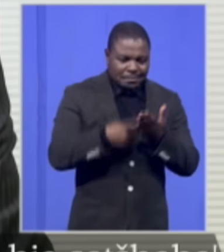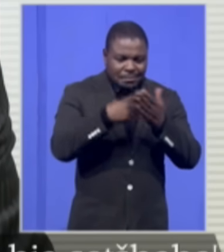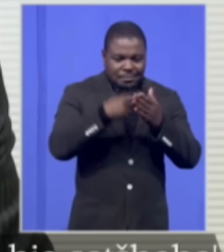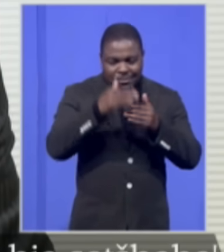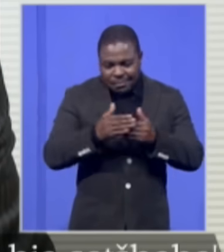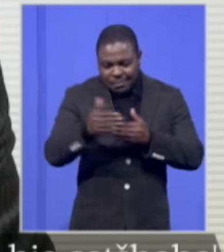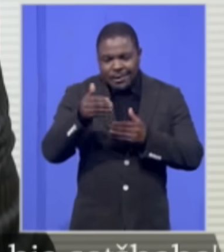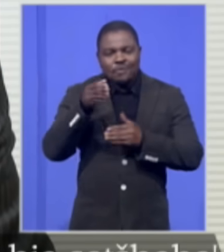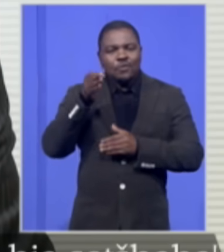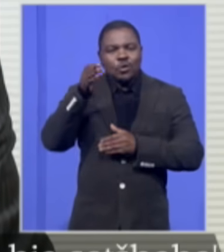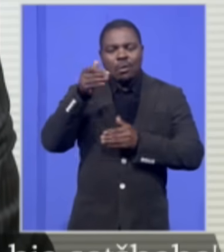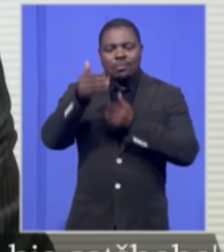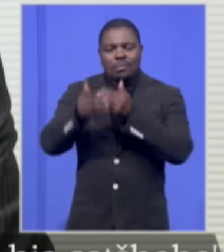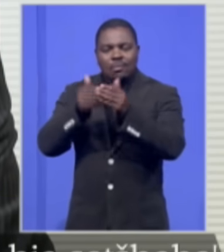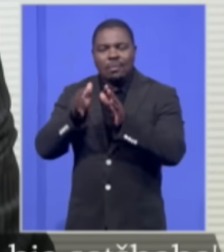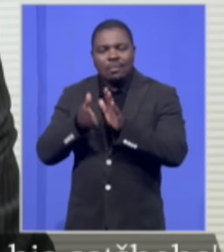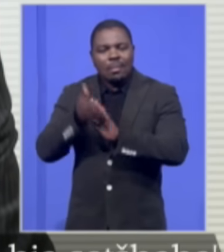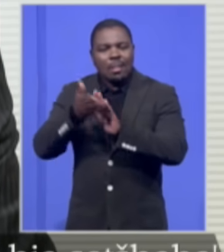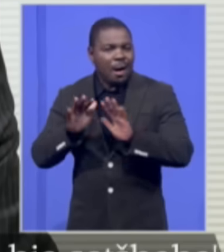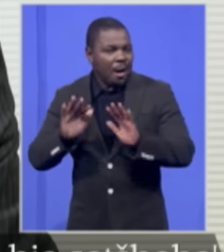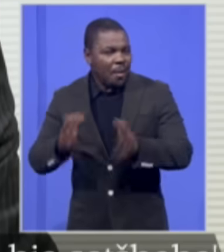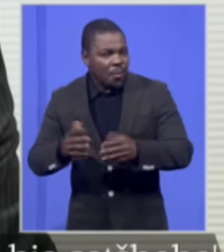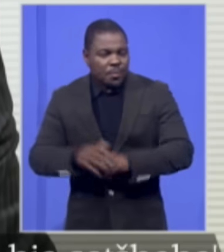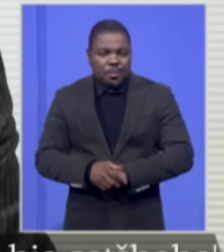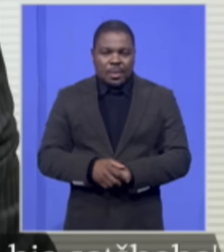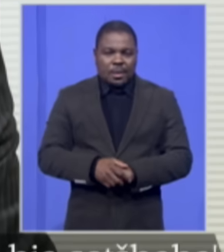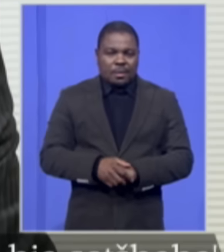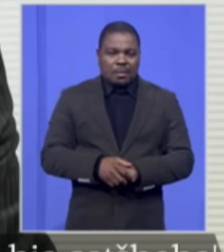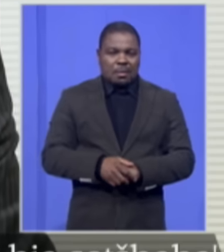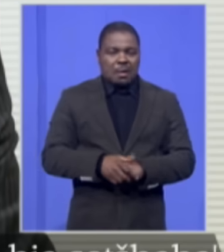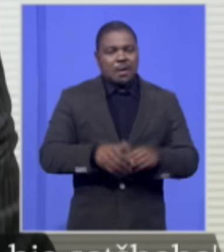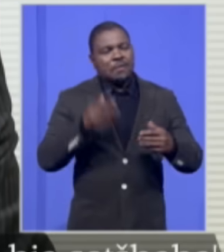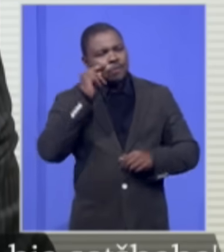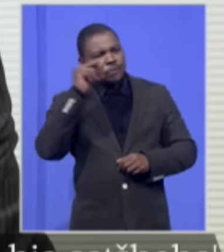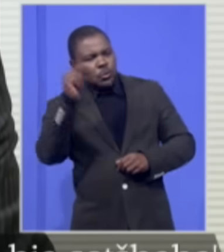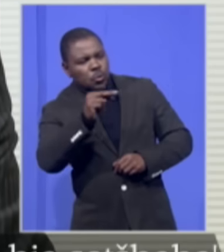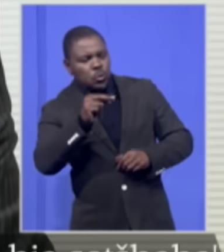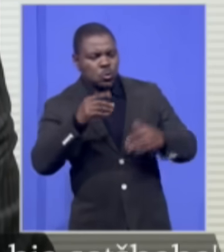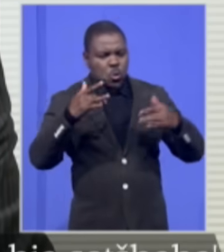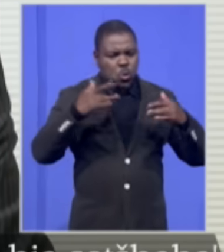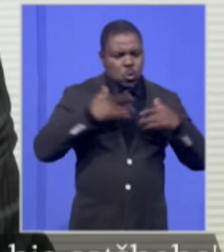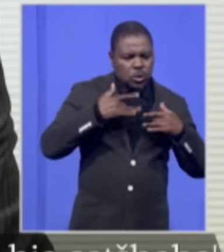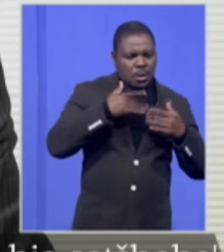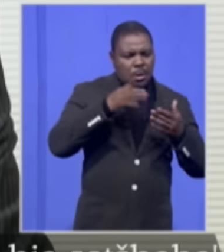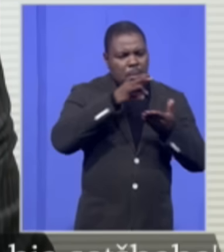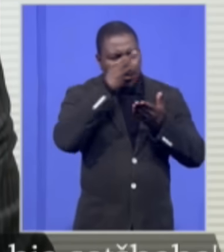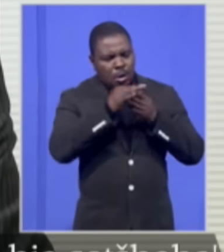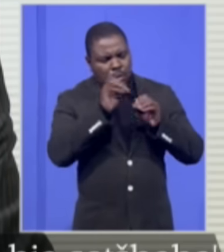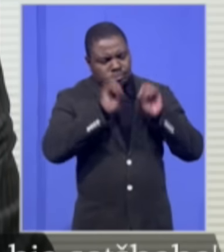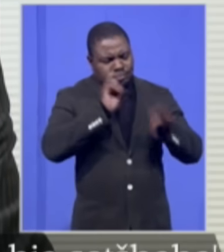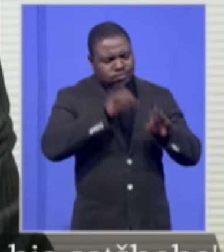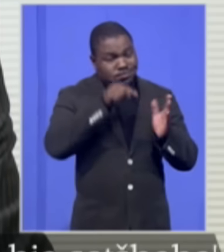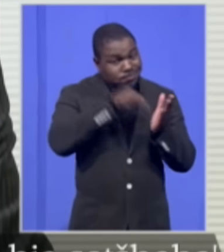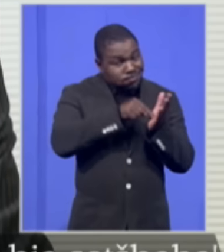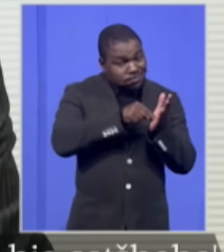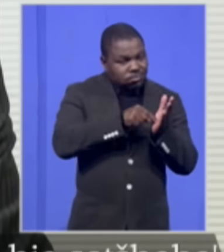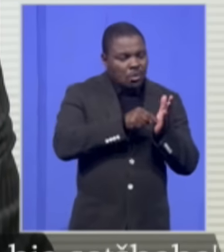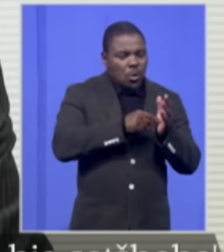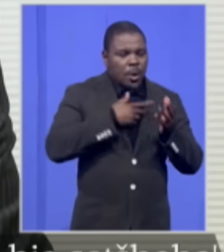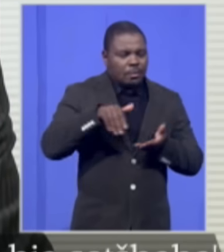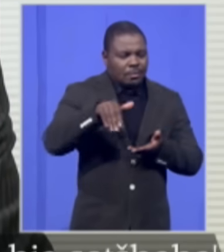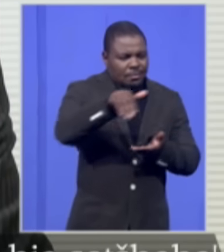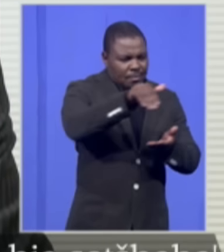into the future. The views, concerns, and proposals that will emerge from this conversation will be brought together